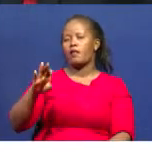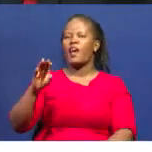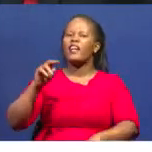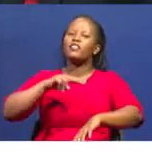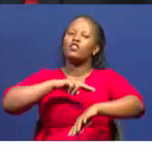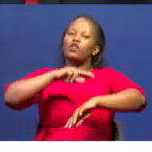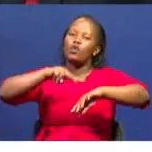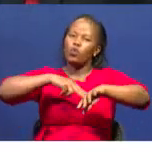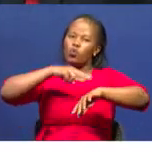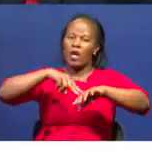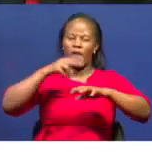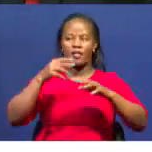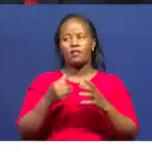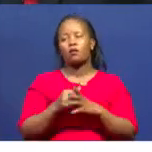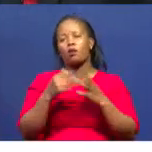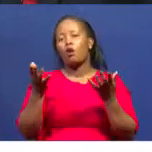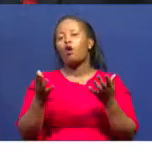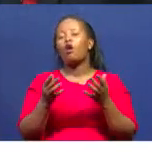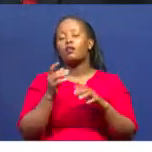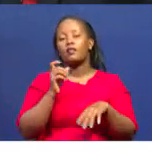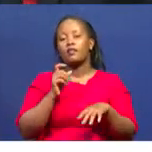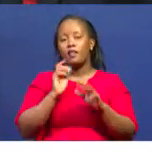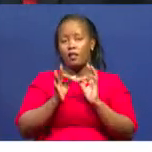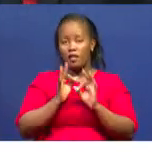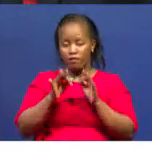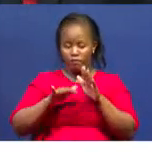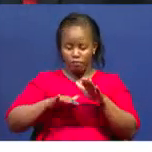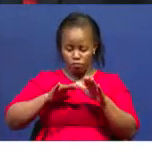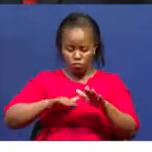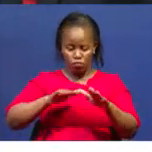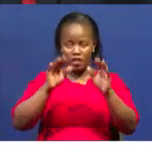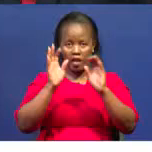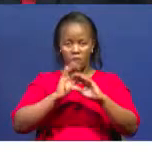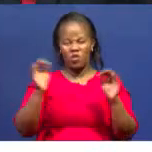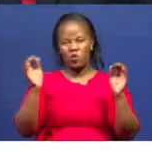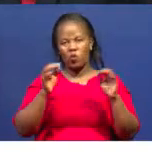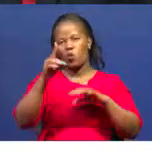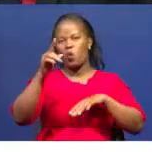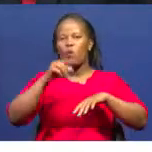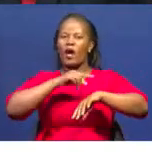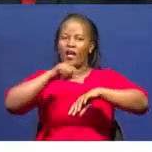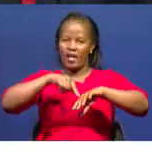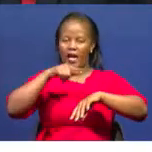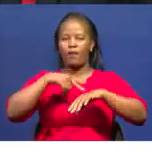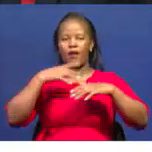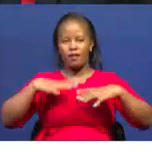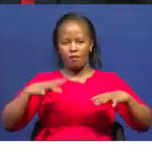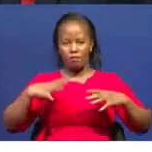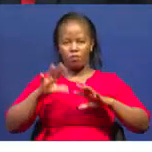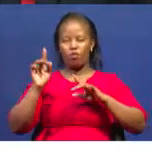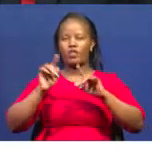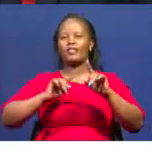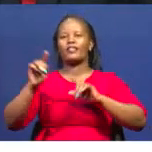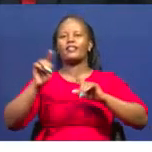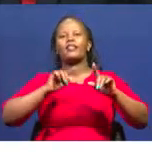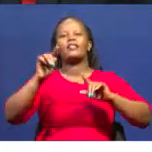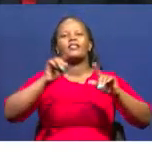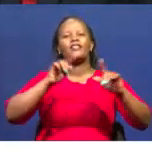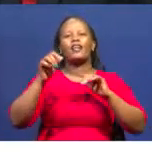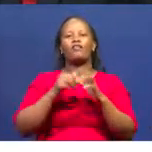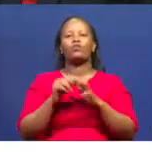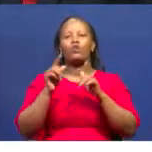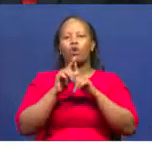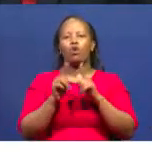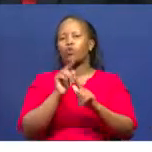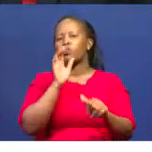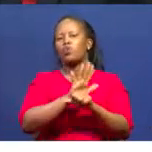or let's say 1 hour when there's no jam from Kampala. People will be able to travel there. There's a lot of